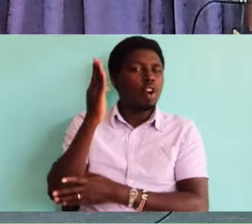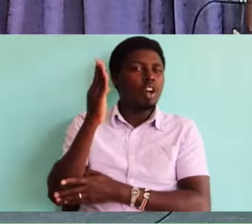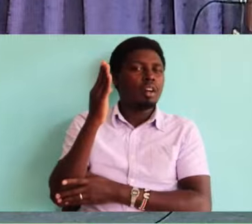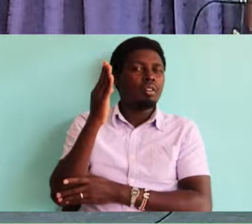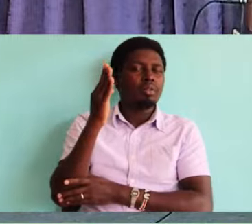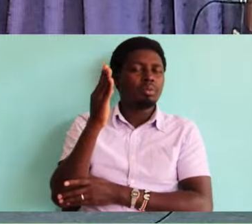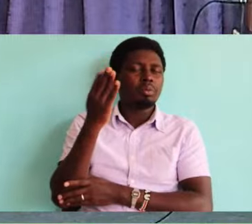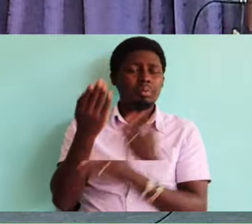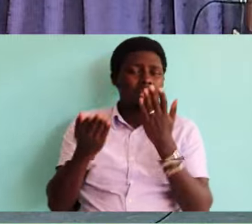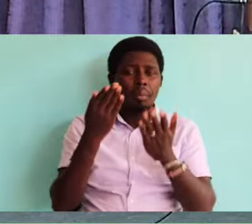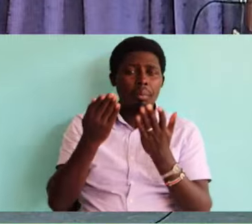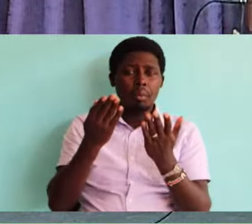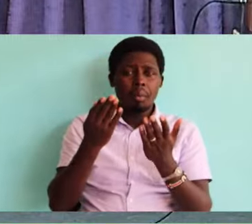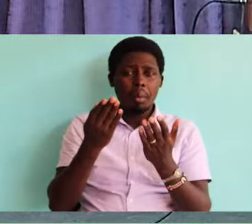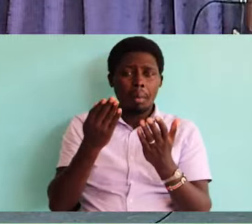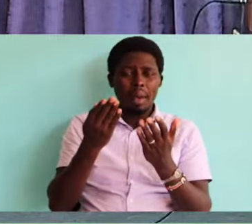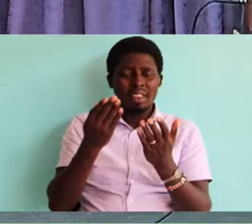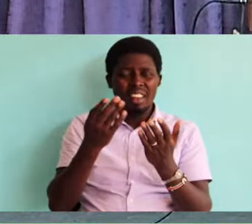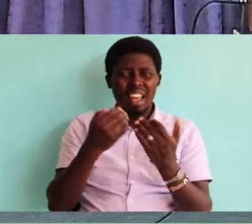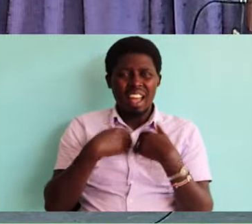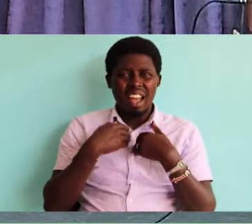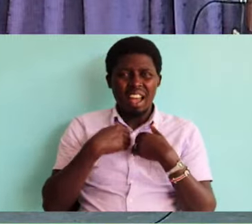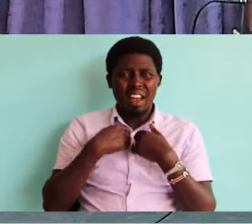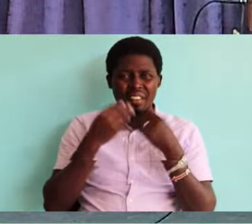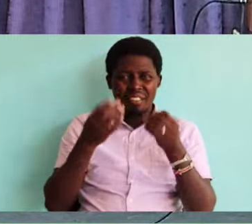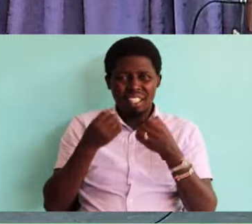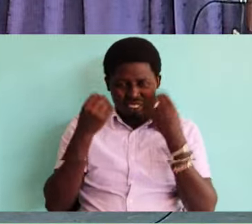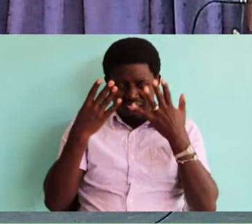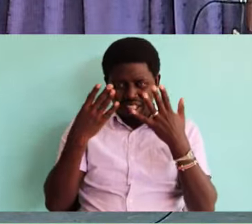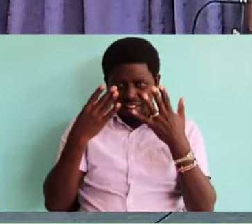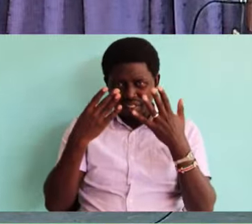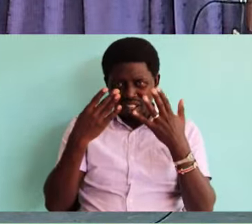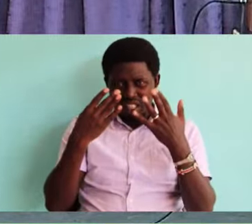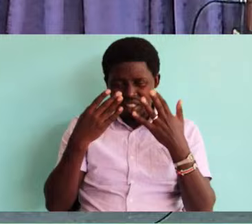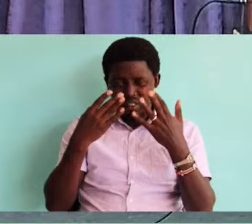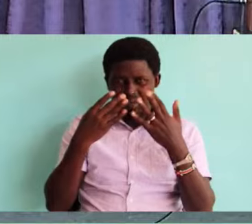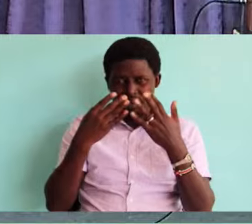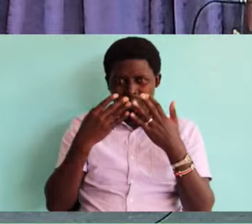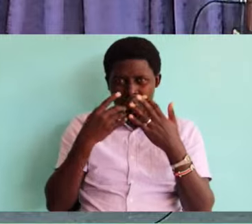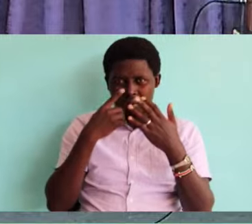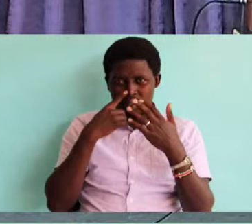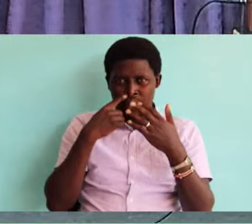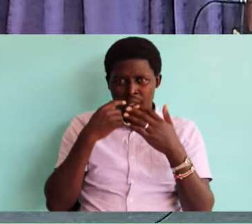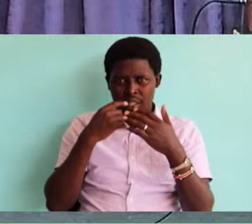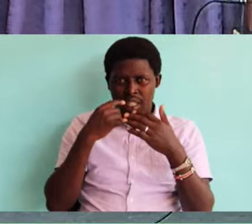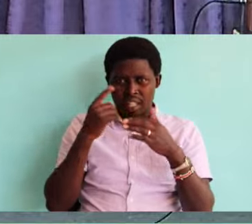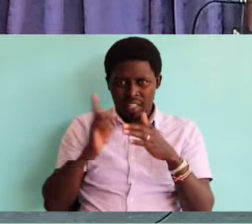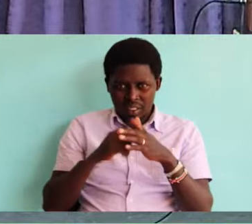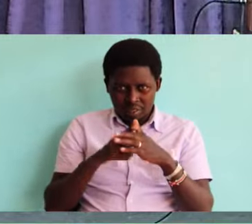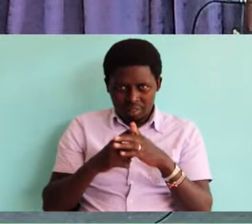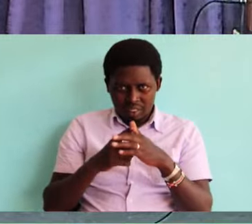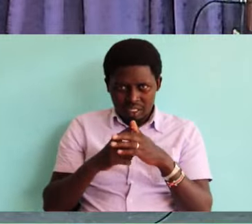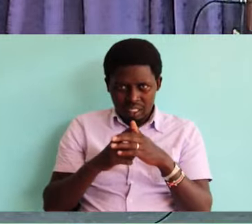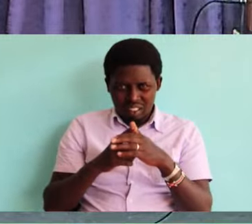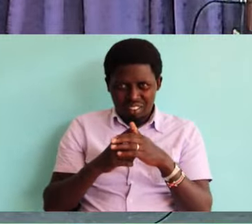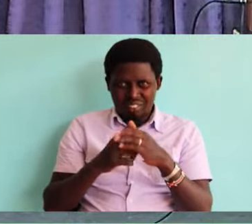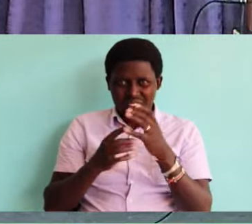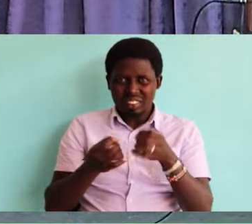we might have an idea of a sacrifice. You are sacrificing. I've sacrificed a lot.